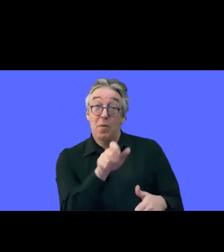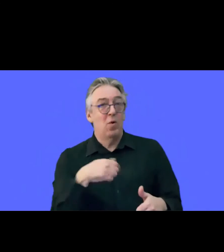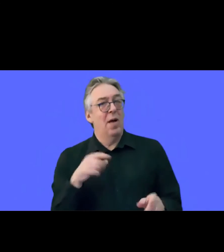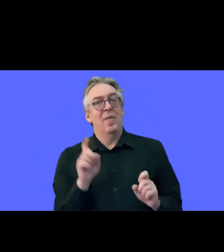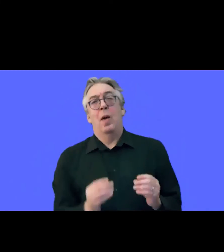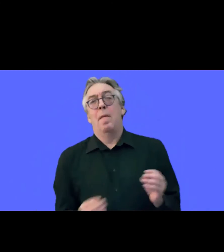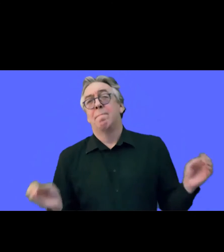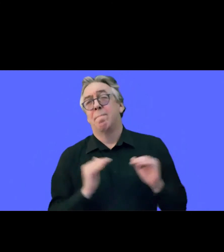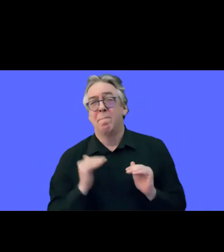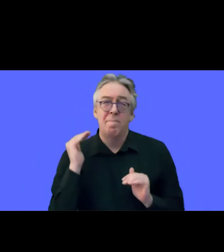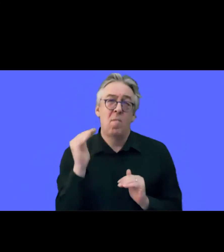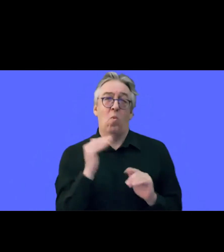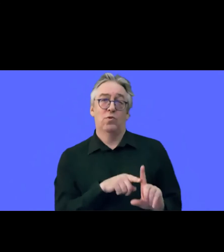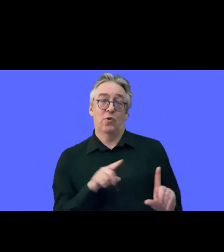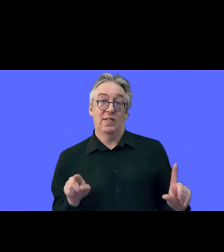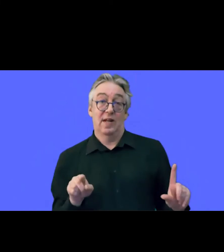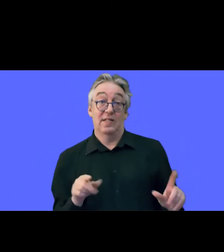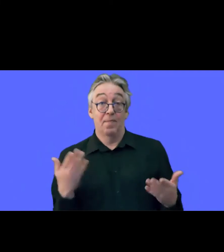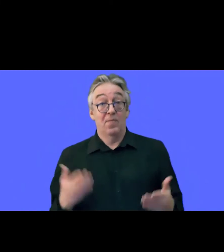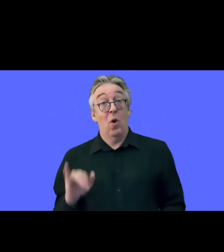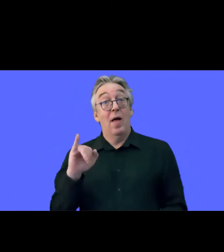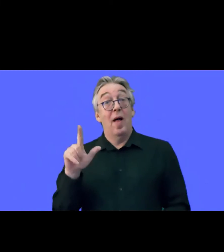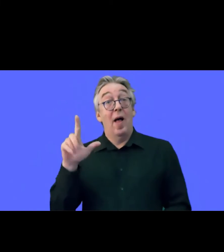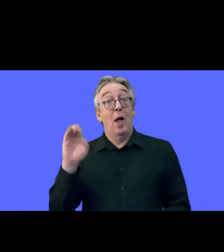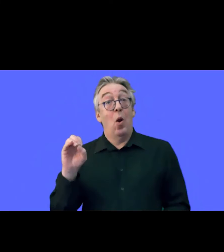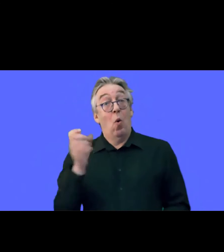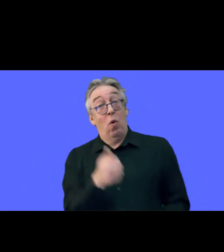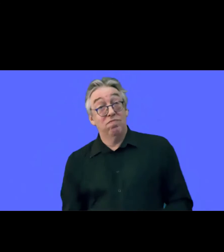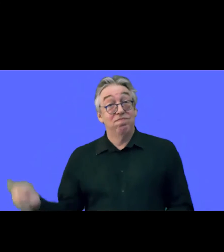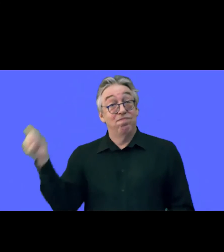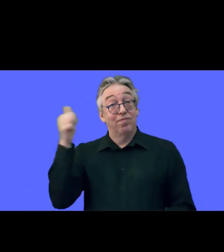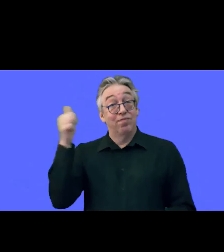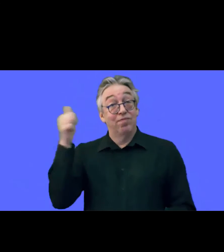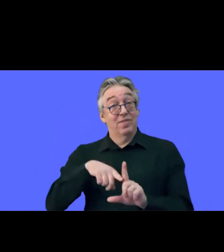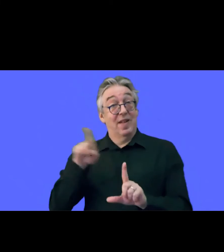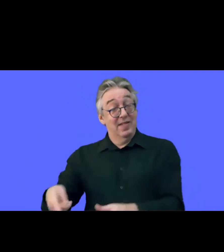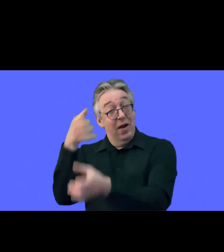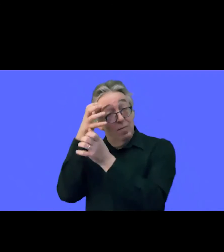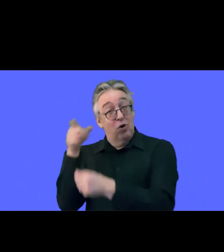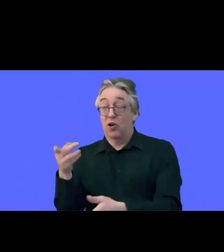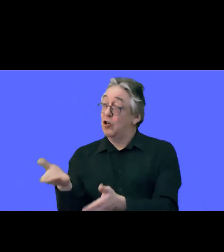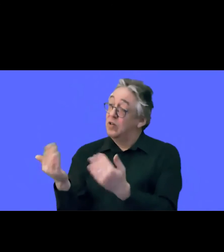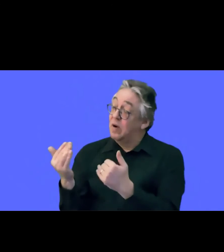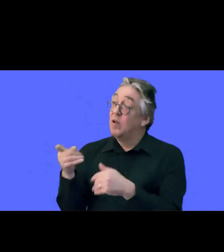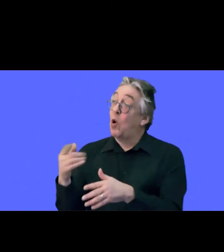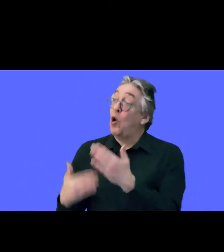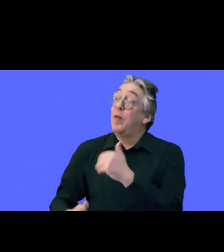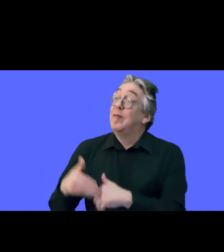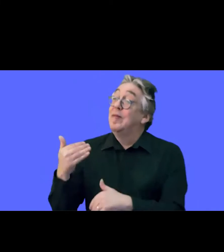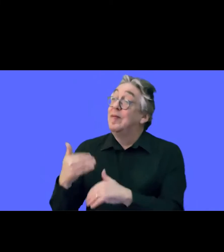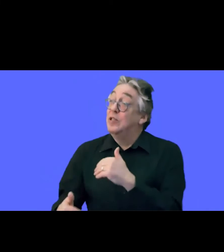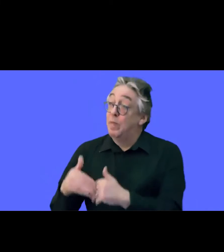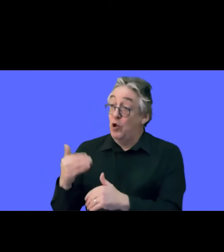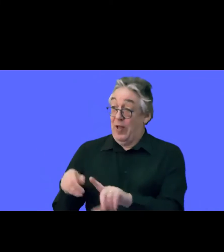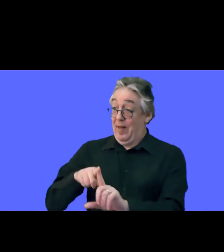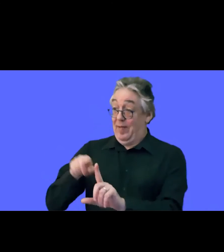senior statistician at the International Labour Organization, to provide insight about disability data informing labor market policies